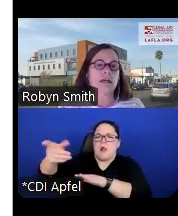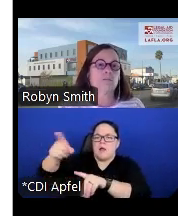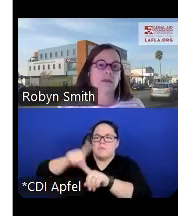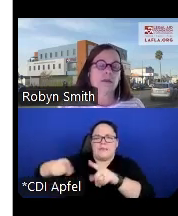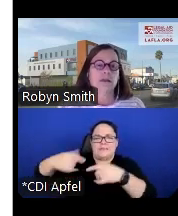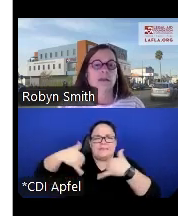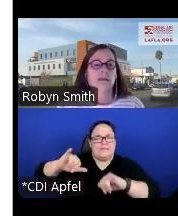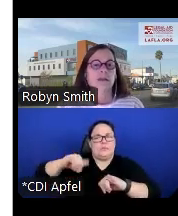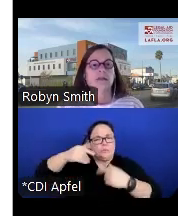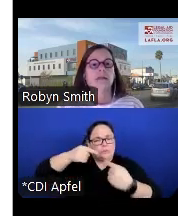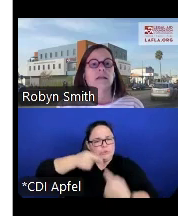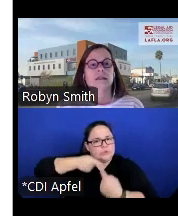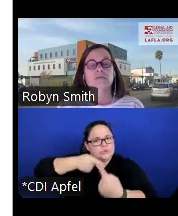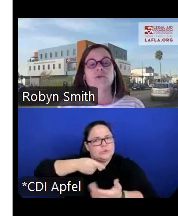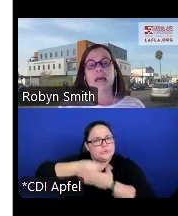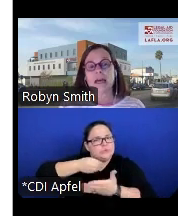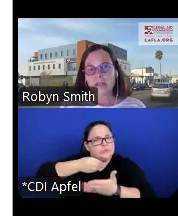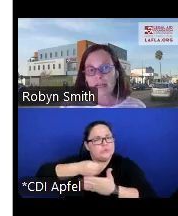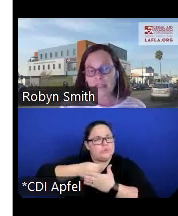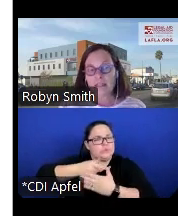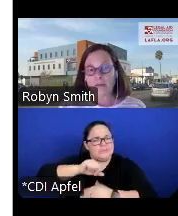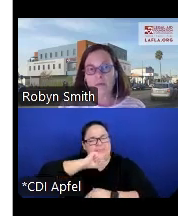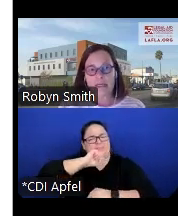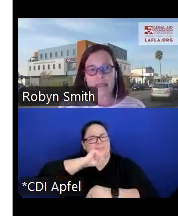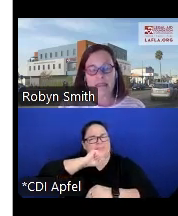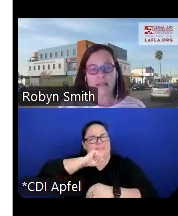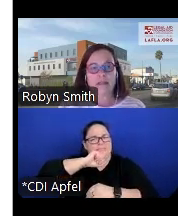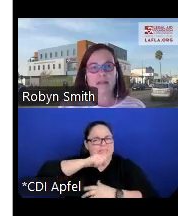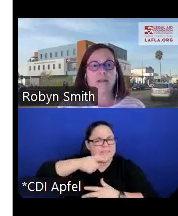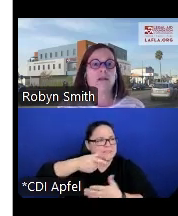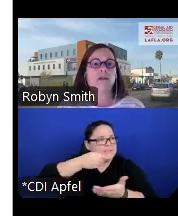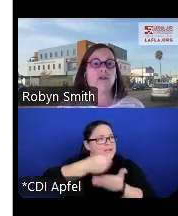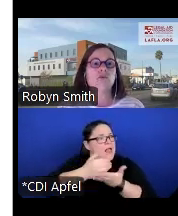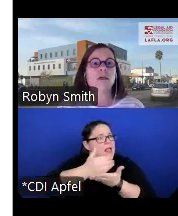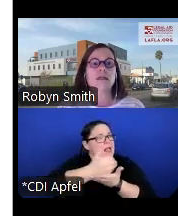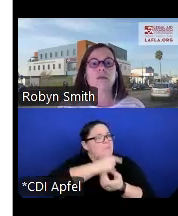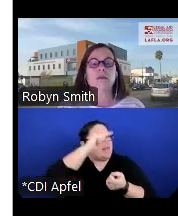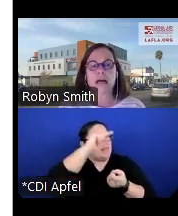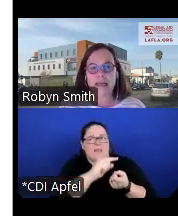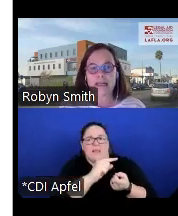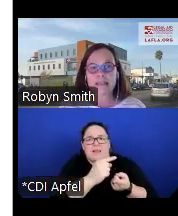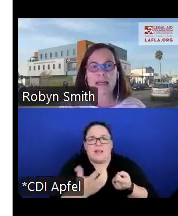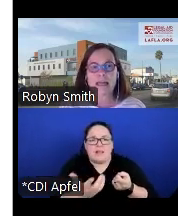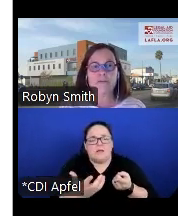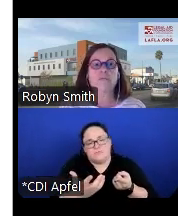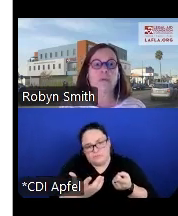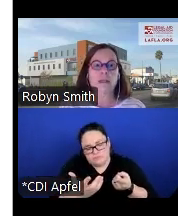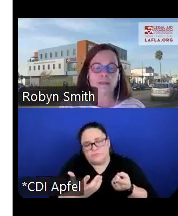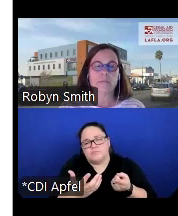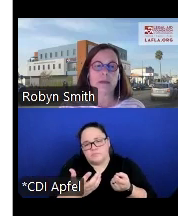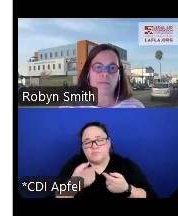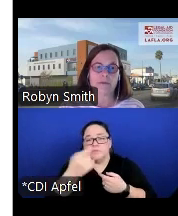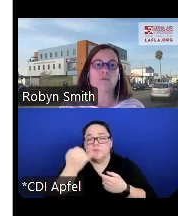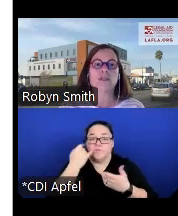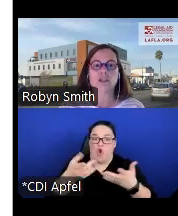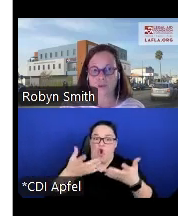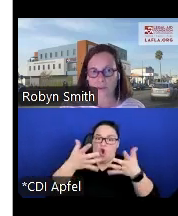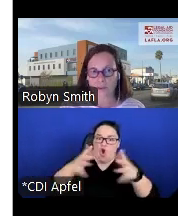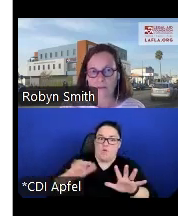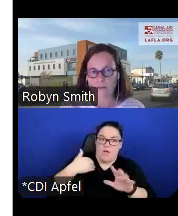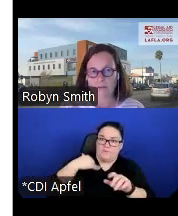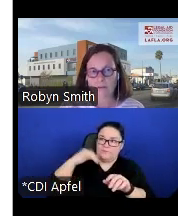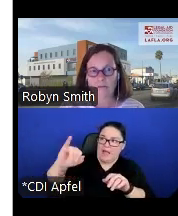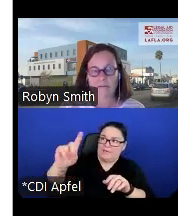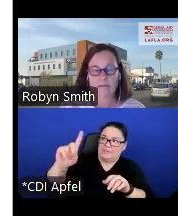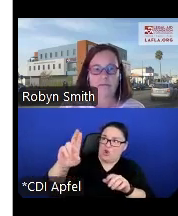of income. If you have an IDR plan, you can apply to have your monthly payment